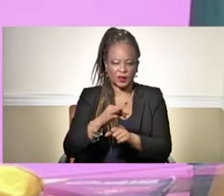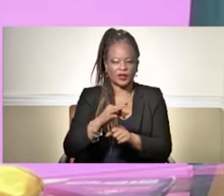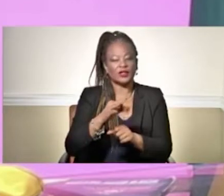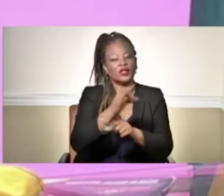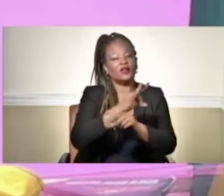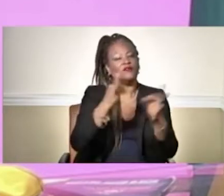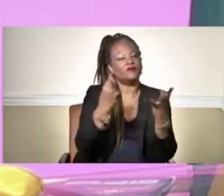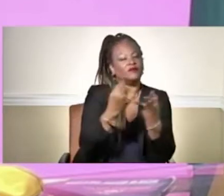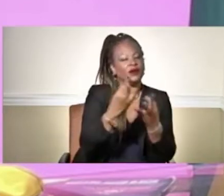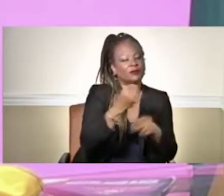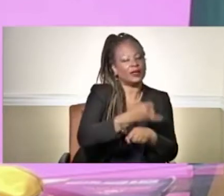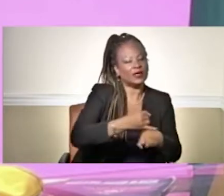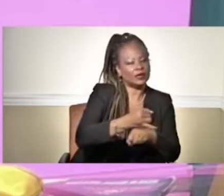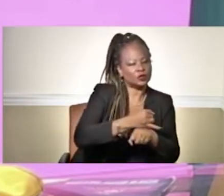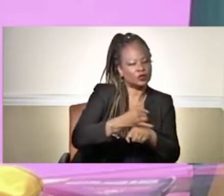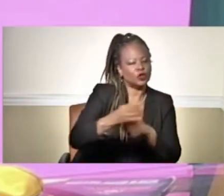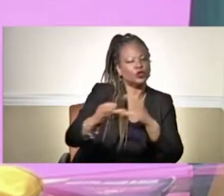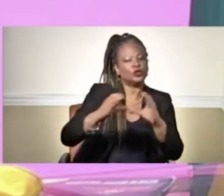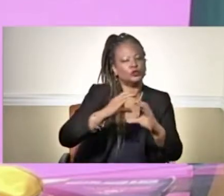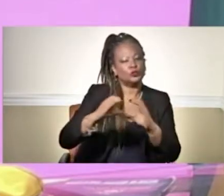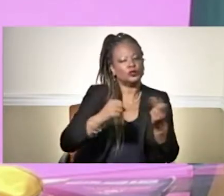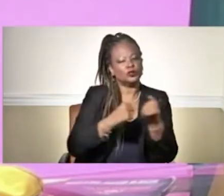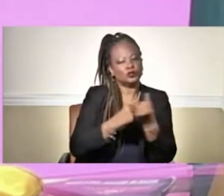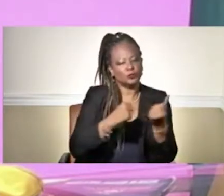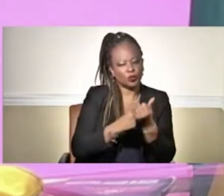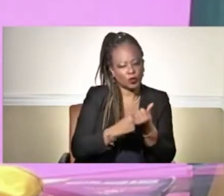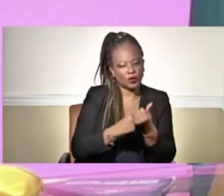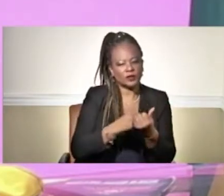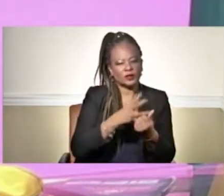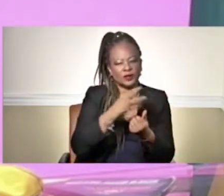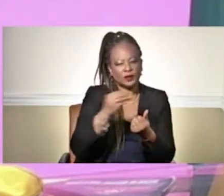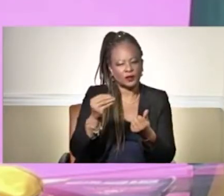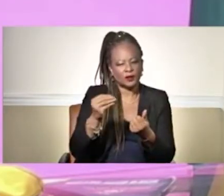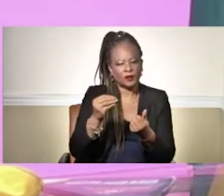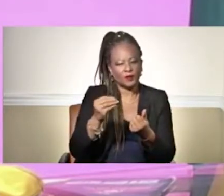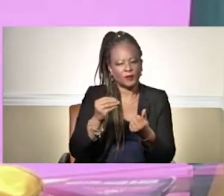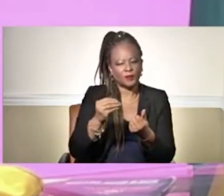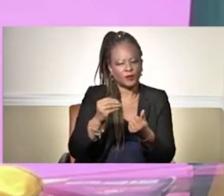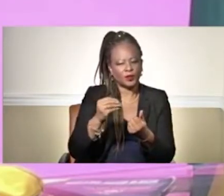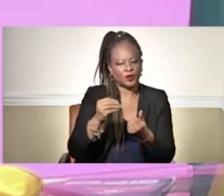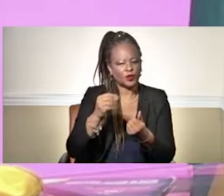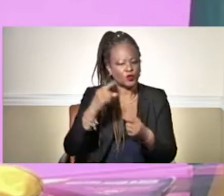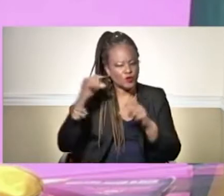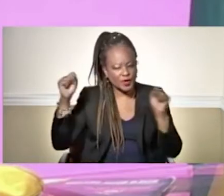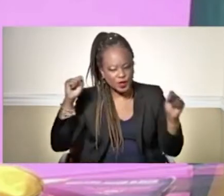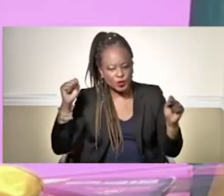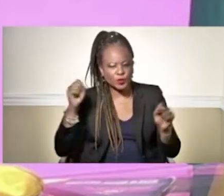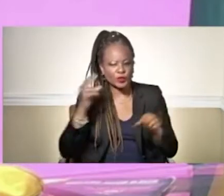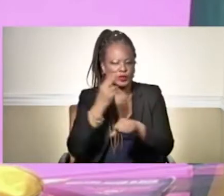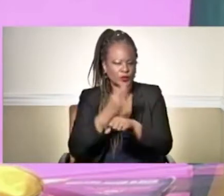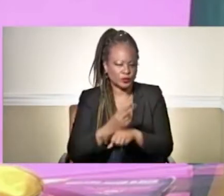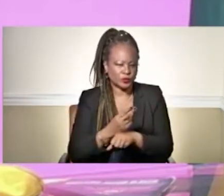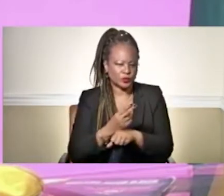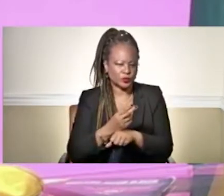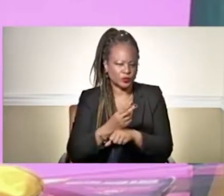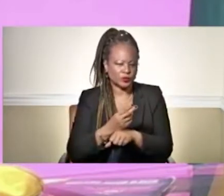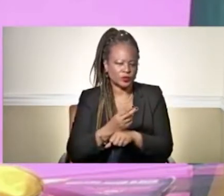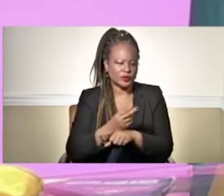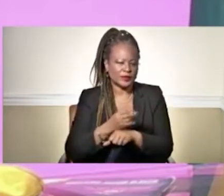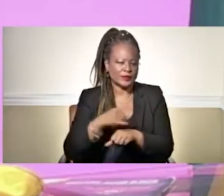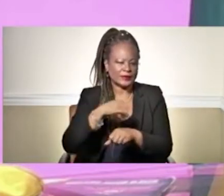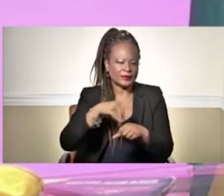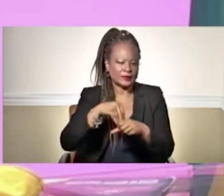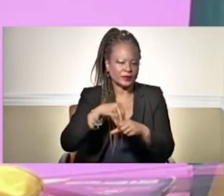Family Islands. Communication support supplies for Motorola handheld radios that are used in the National